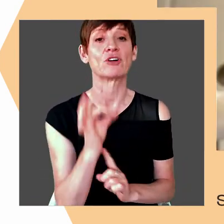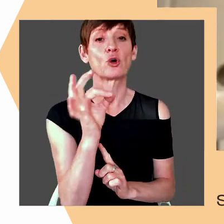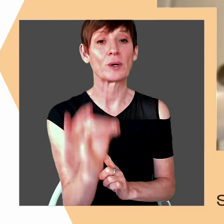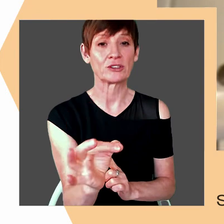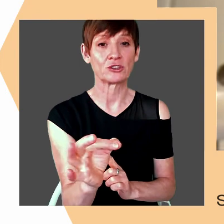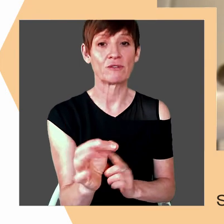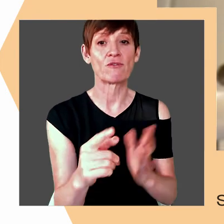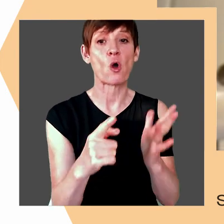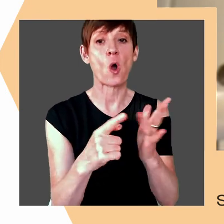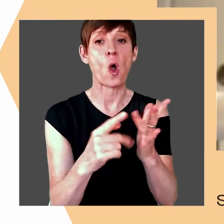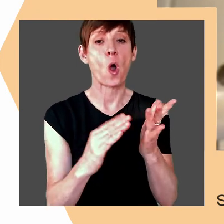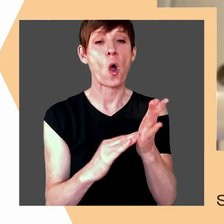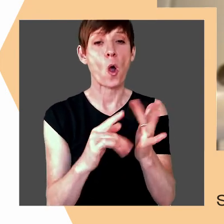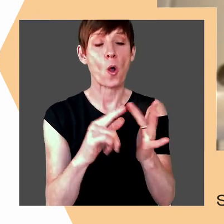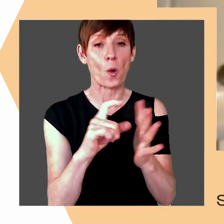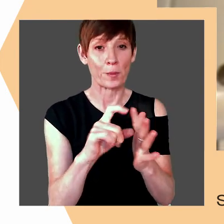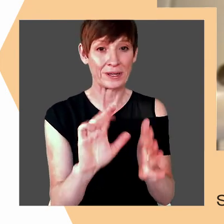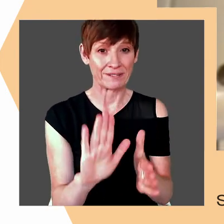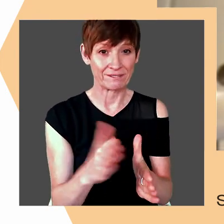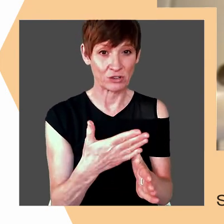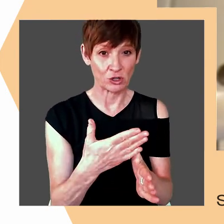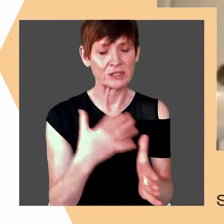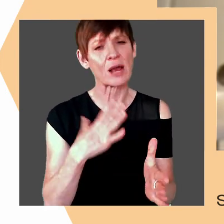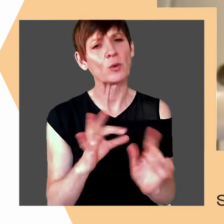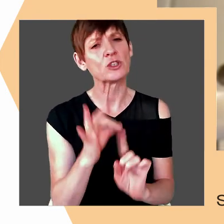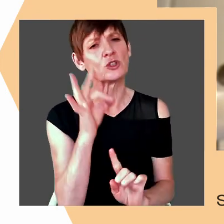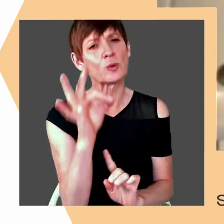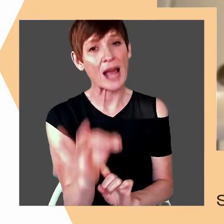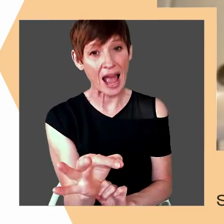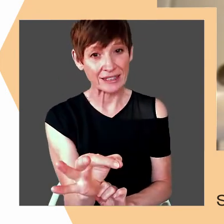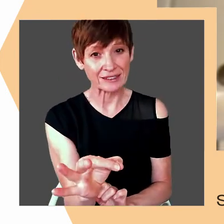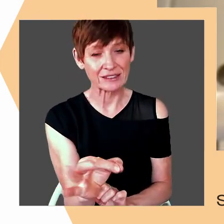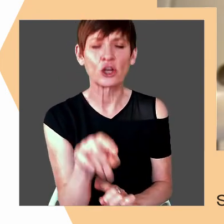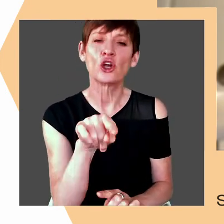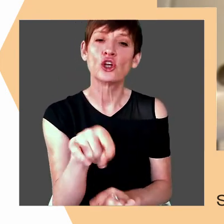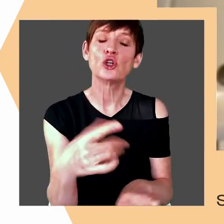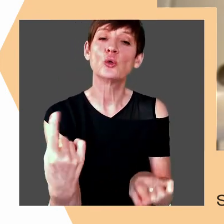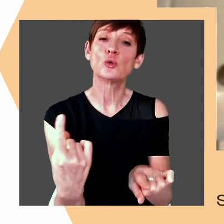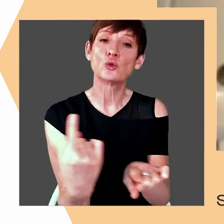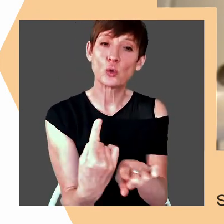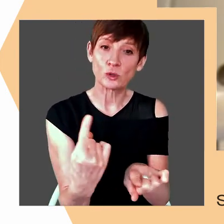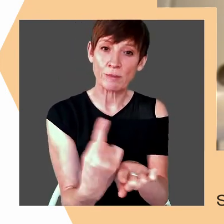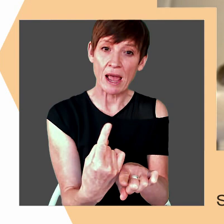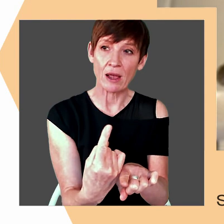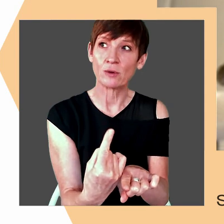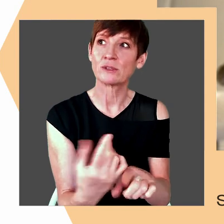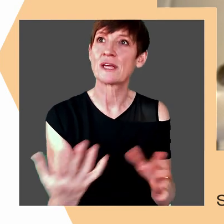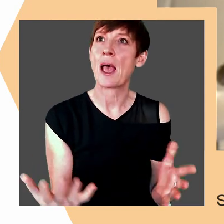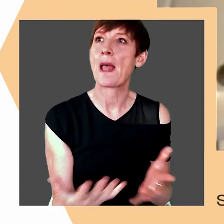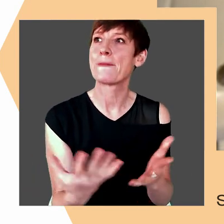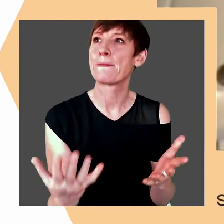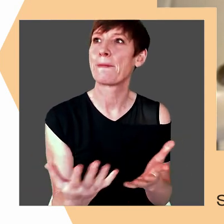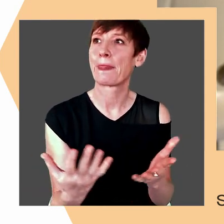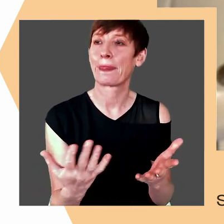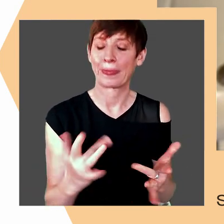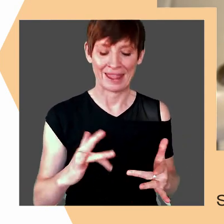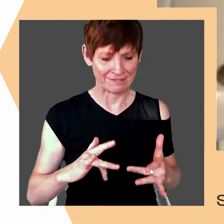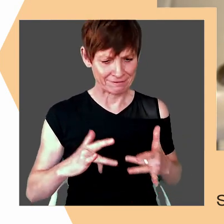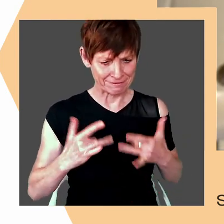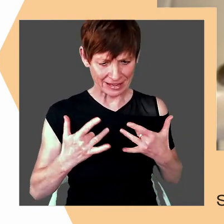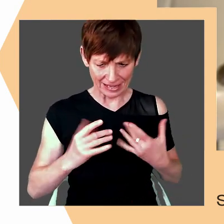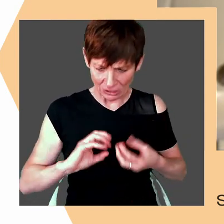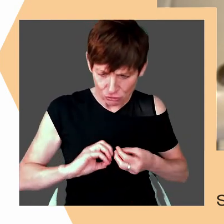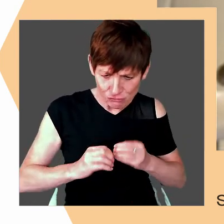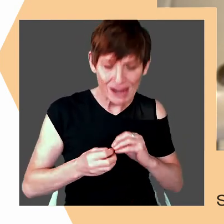Omid first. And I wanted to ask you, because you talked a lot about feeling creative and